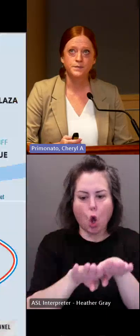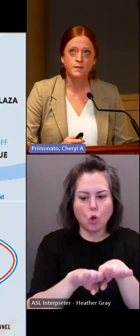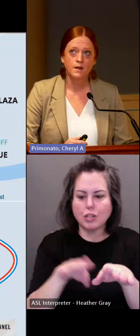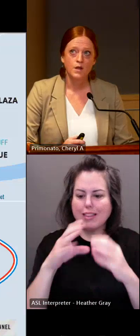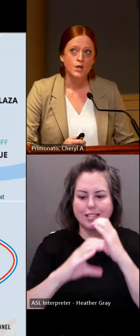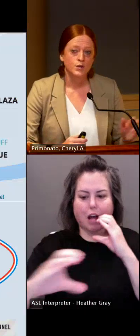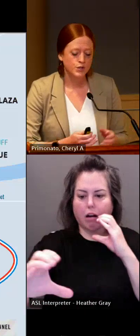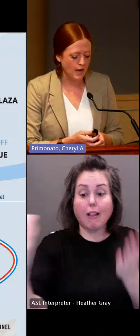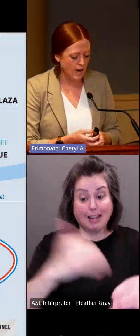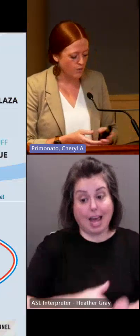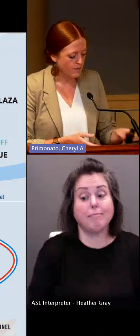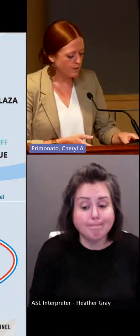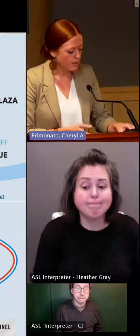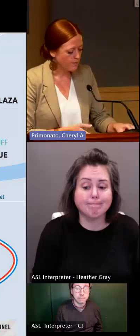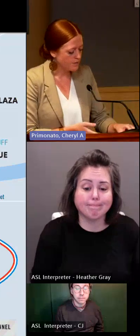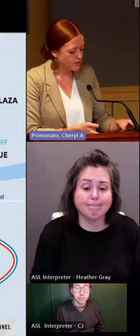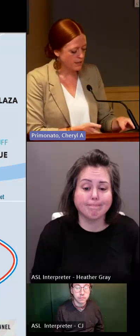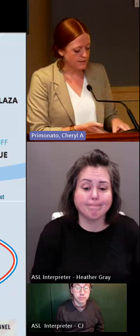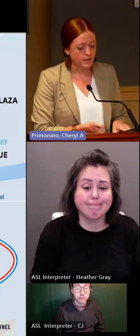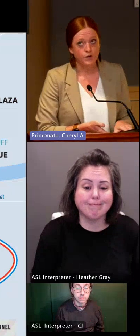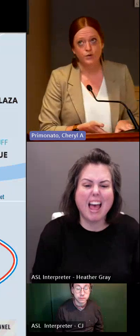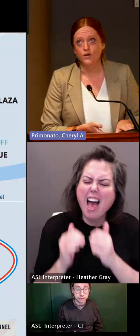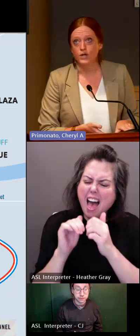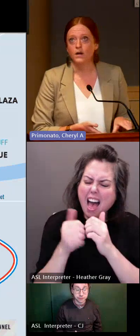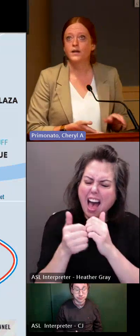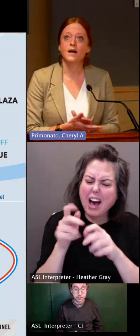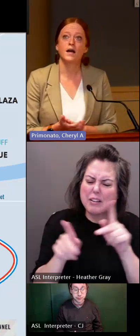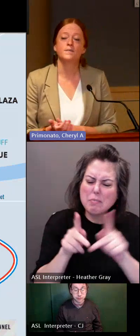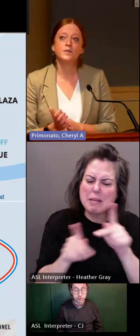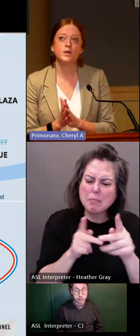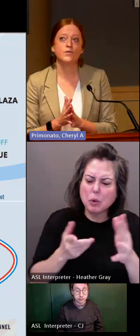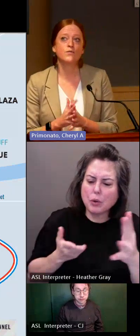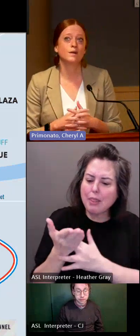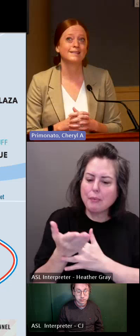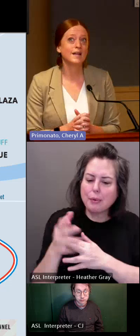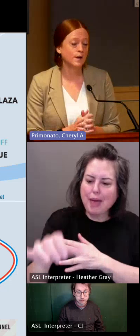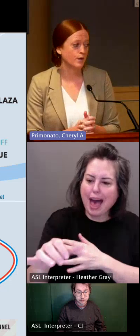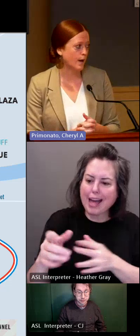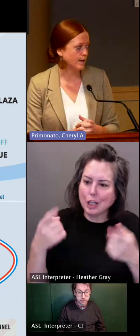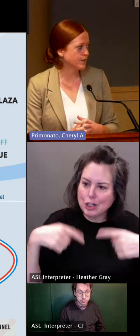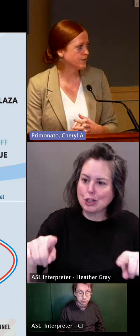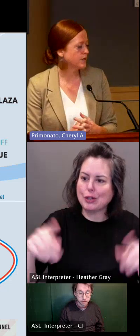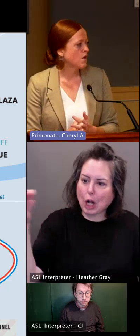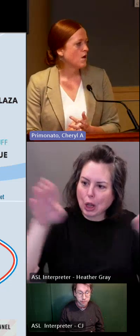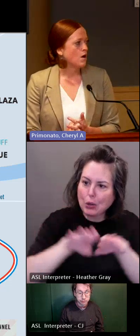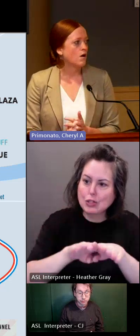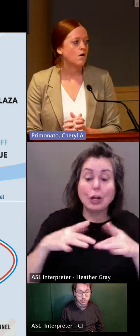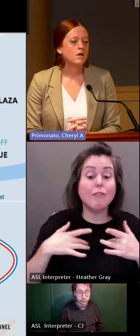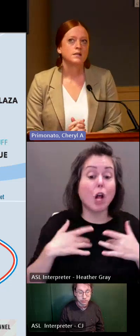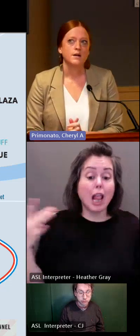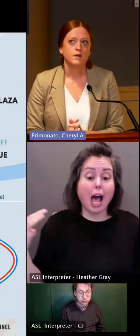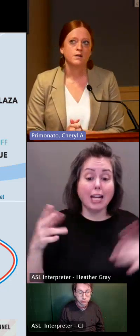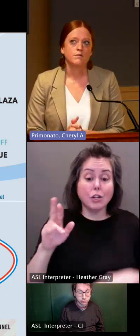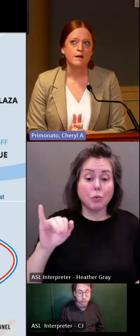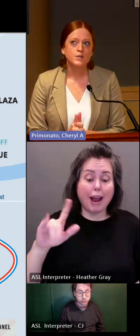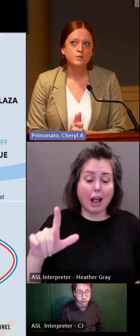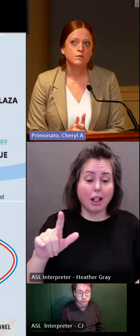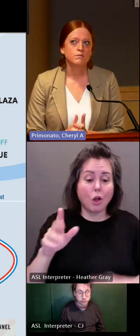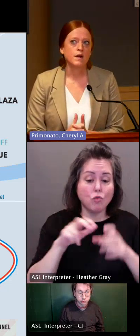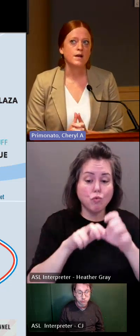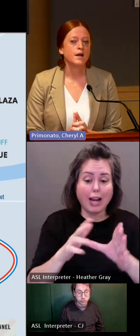project. So how will people get around during this tunnel closure? So for light rail riders, all light